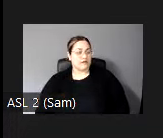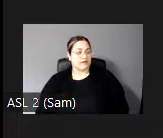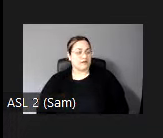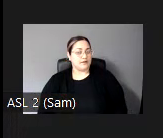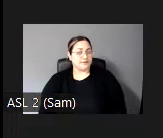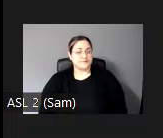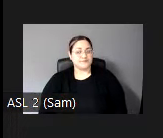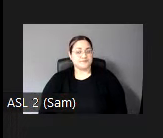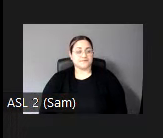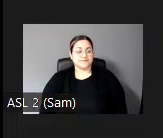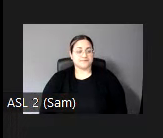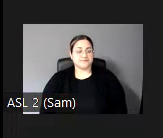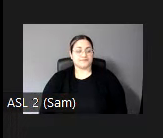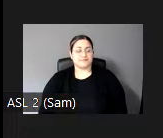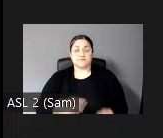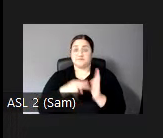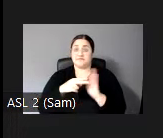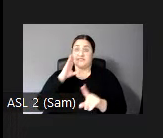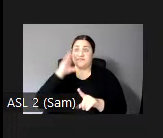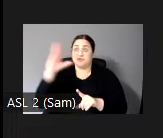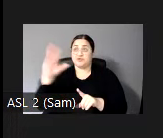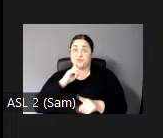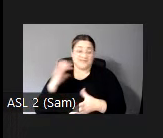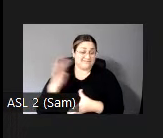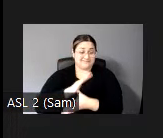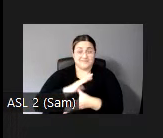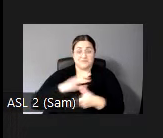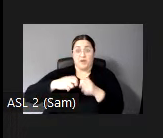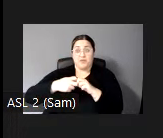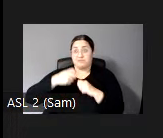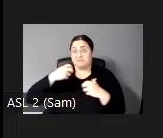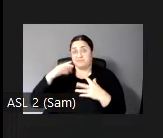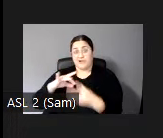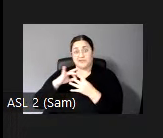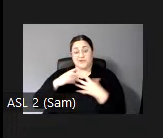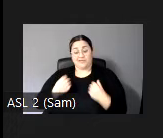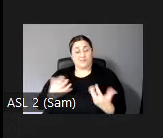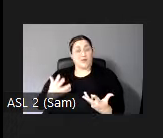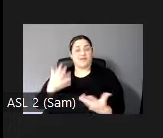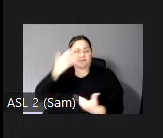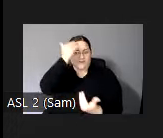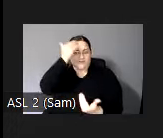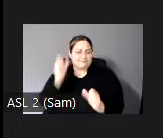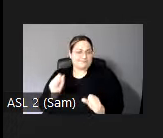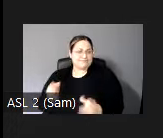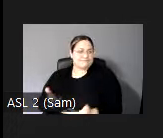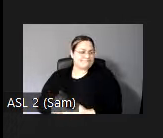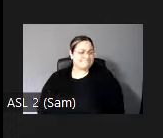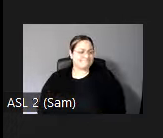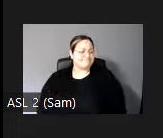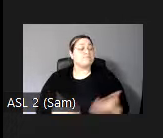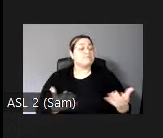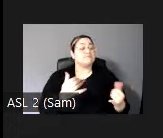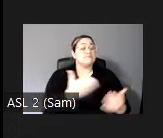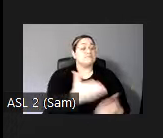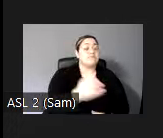concern coming up. The provincial breakdown of cases, as you can see, Ontario